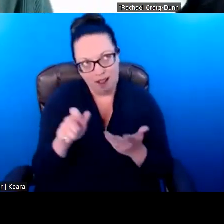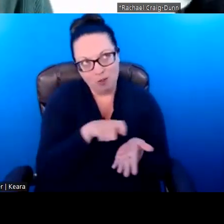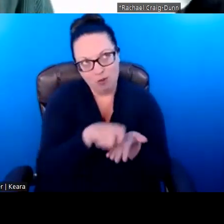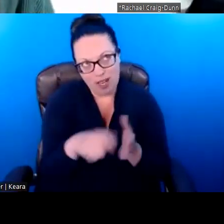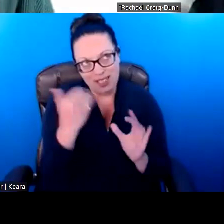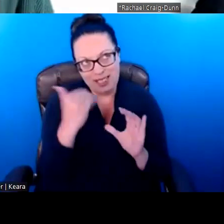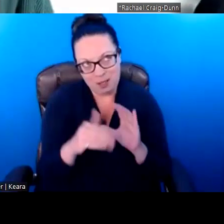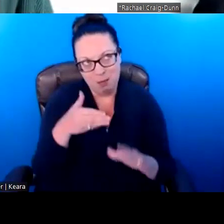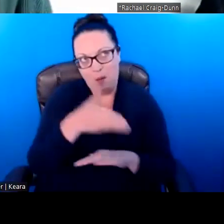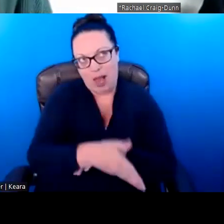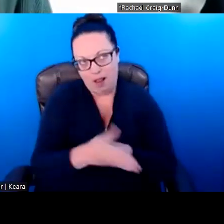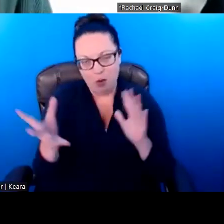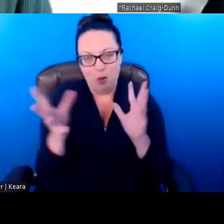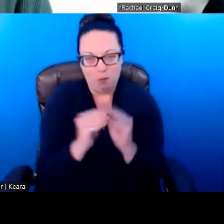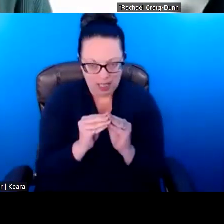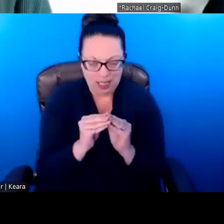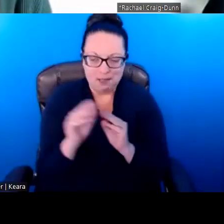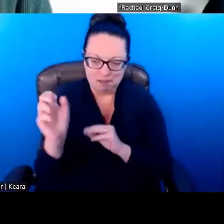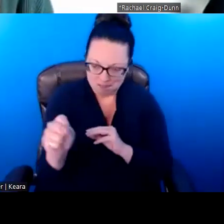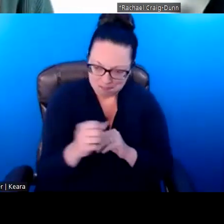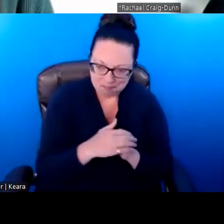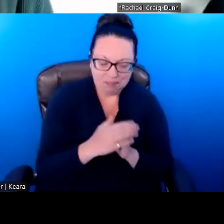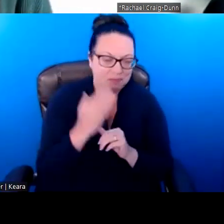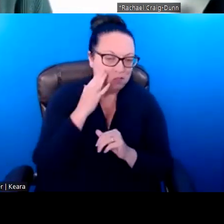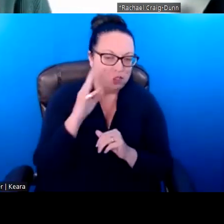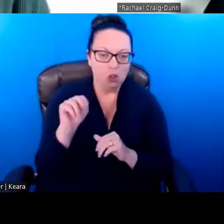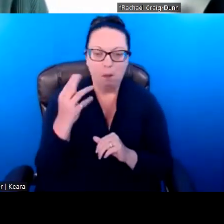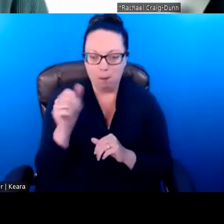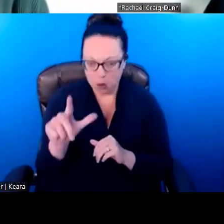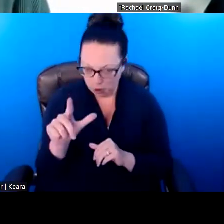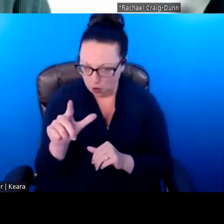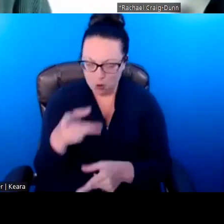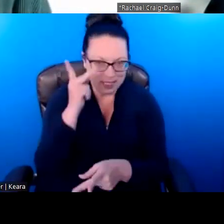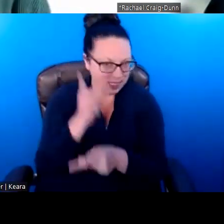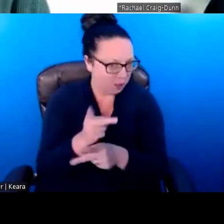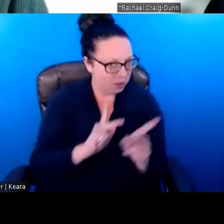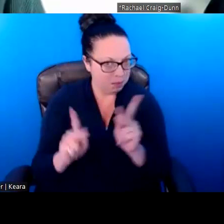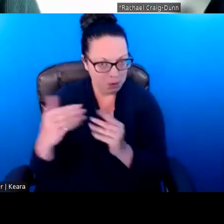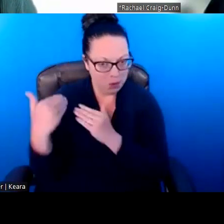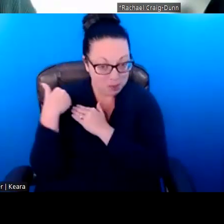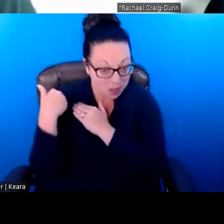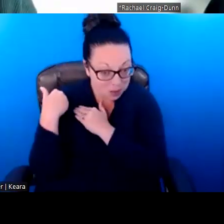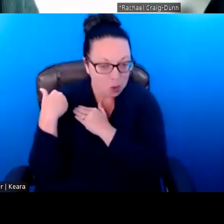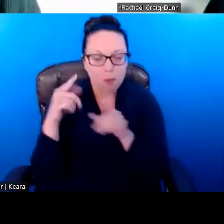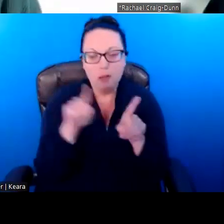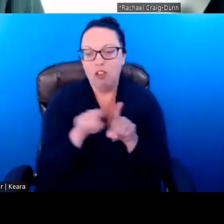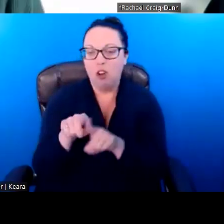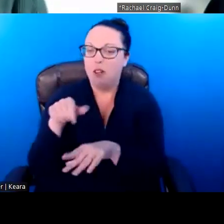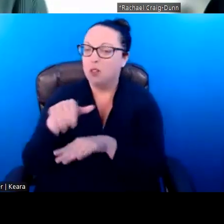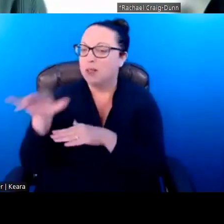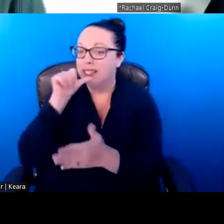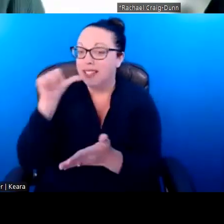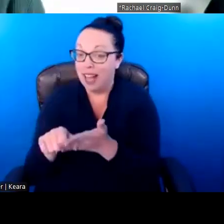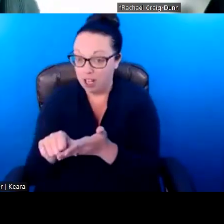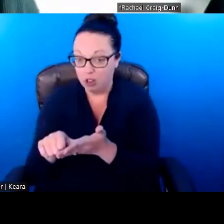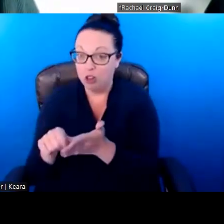that meeting. And I know that Muriel holds people accountable with her writing, but she also sends letters to the police commissioner to thank them